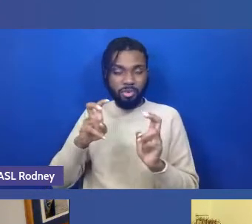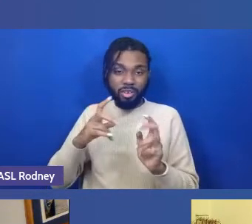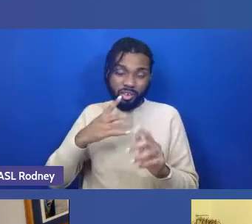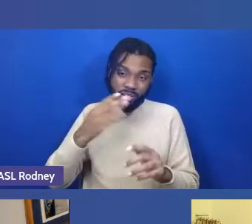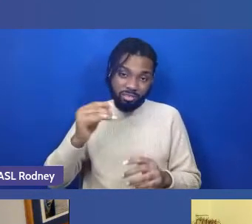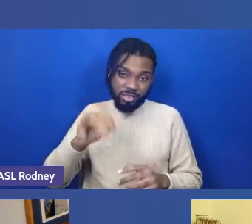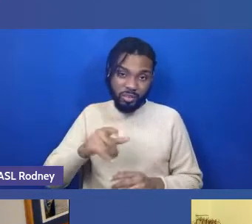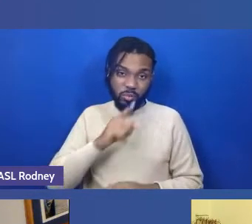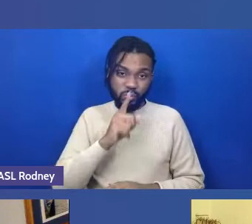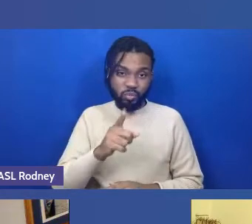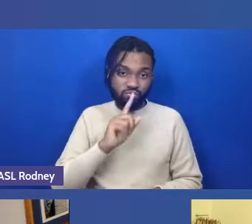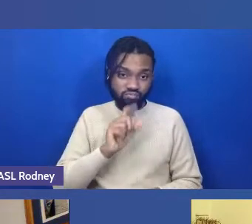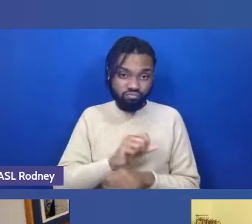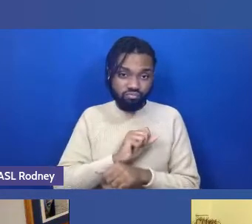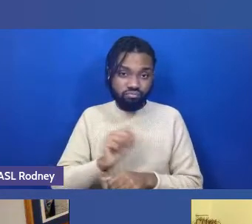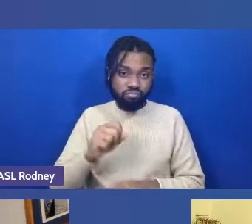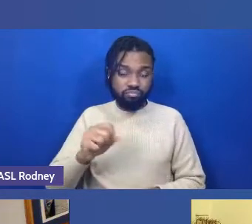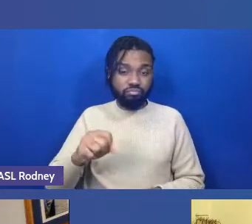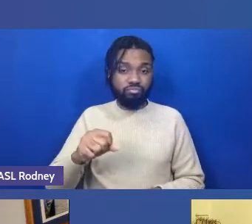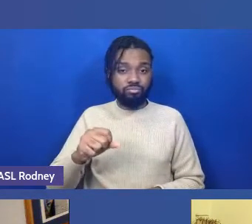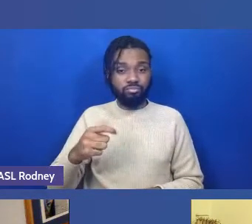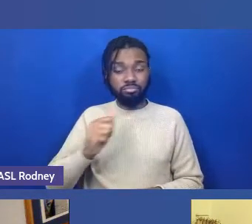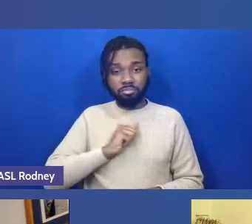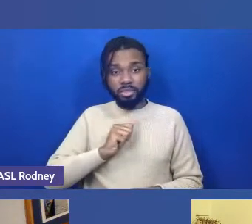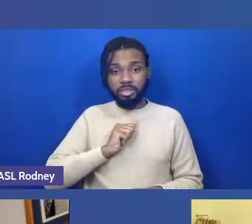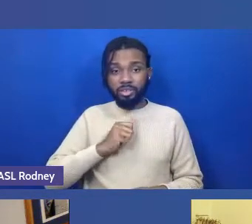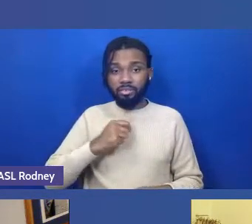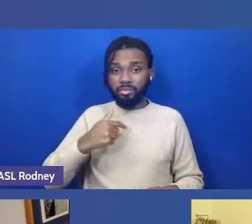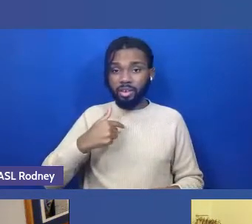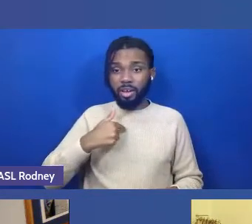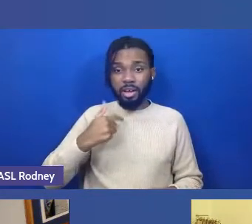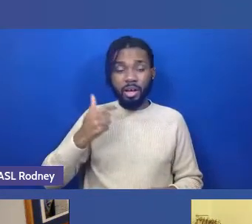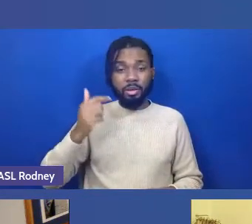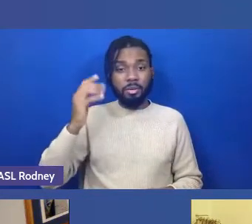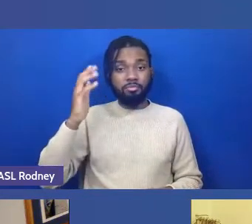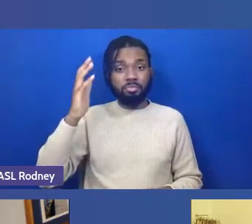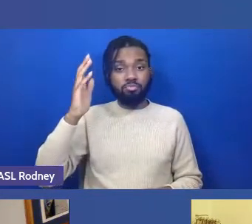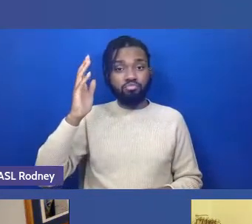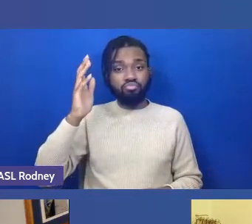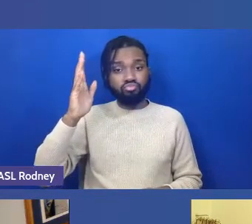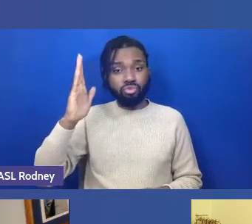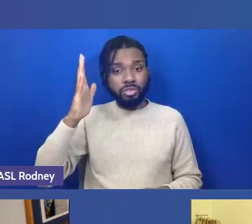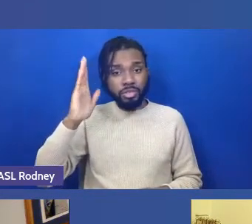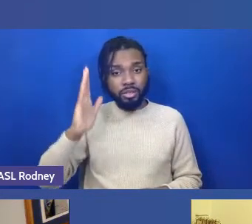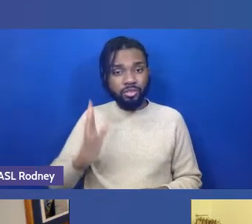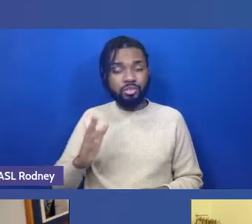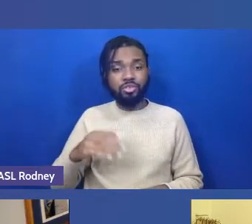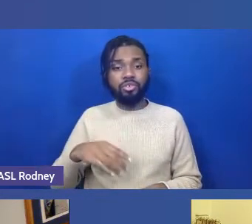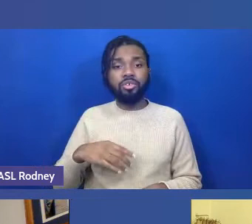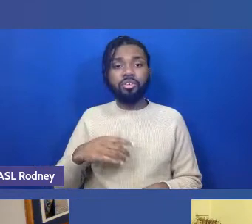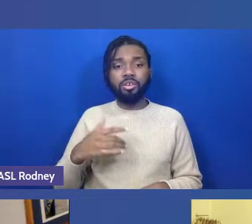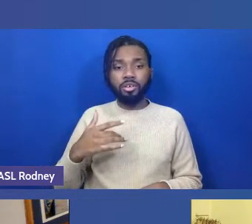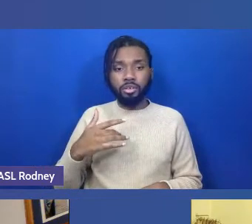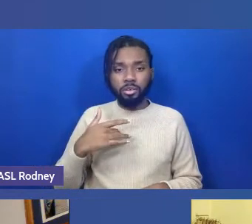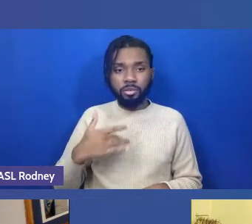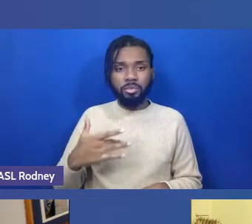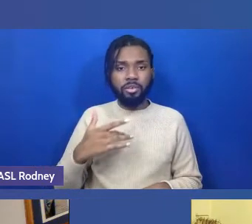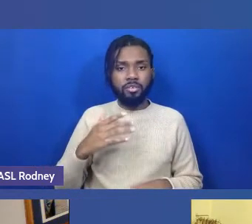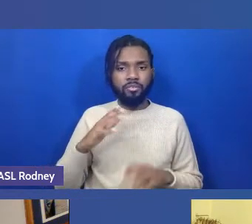mean, I'm a presenter that mostly is focused on mission-driven work,